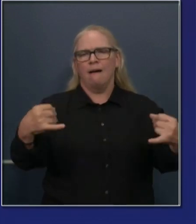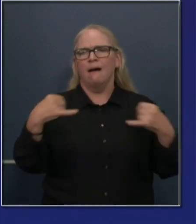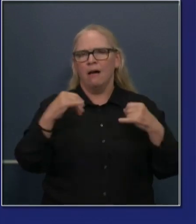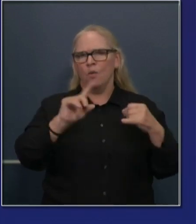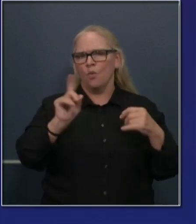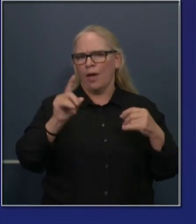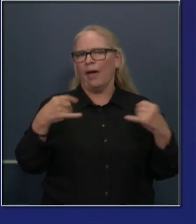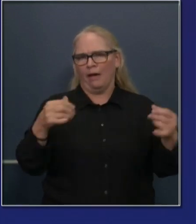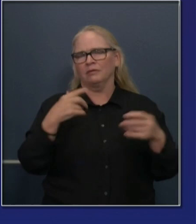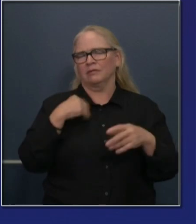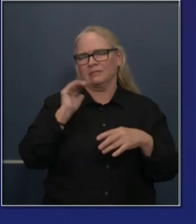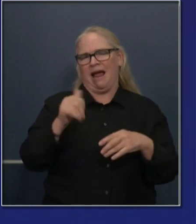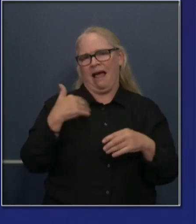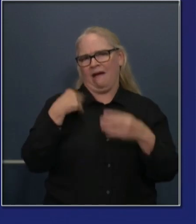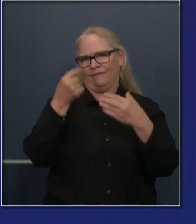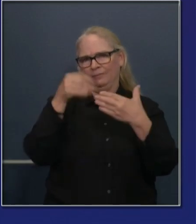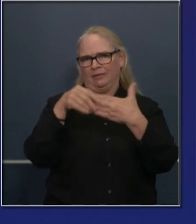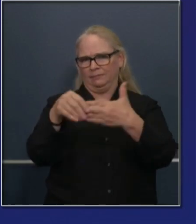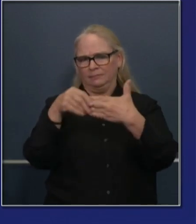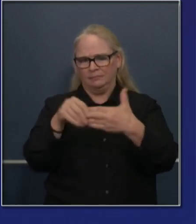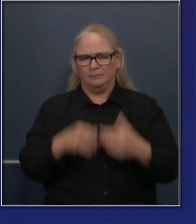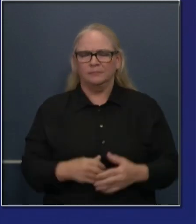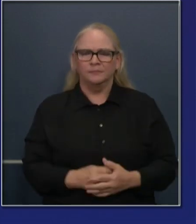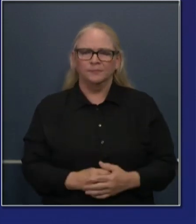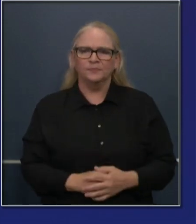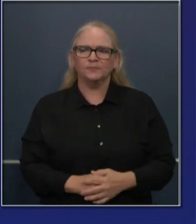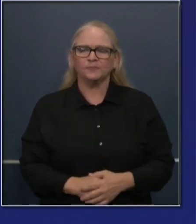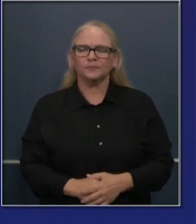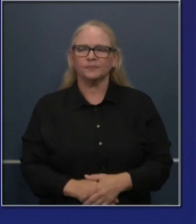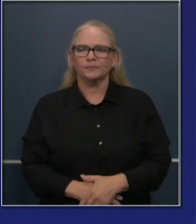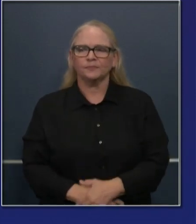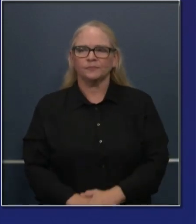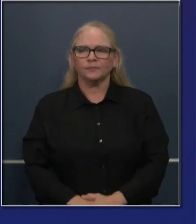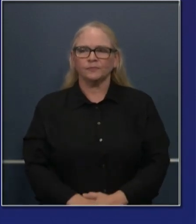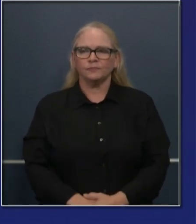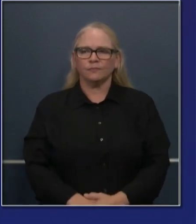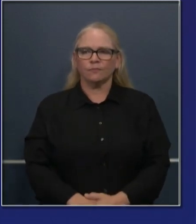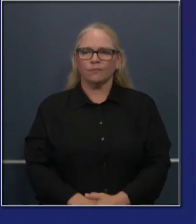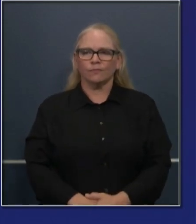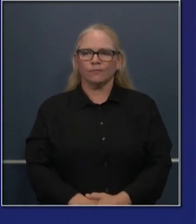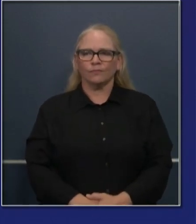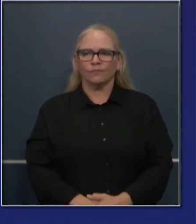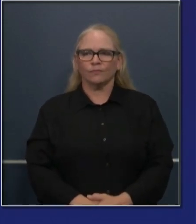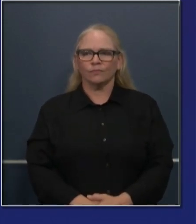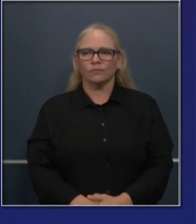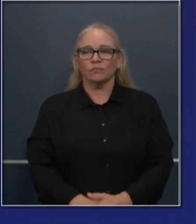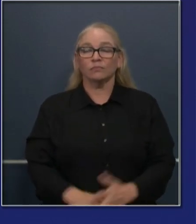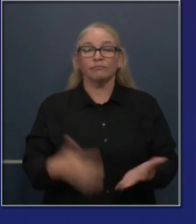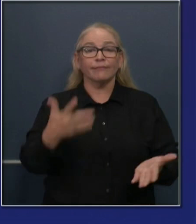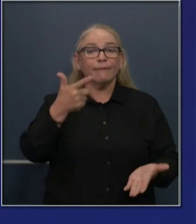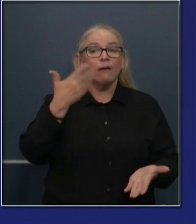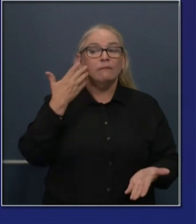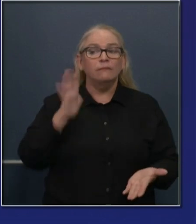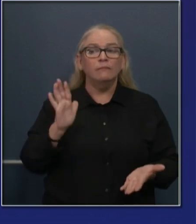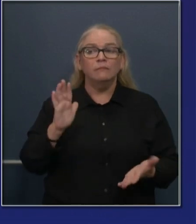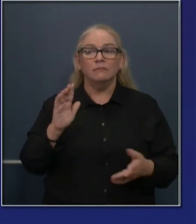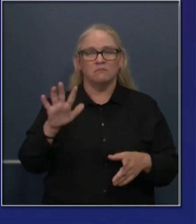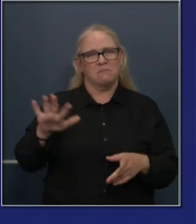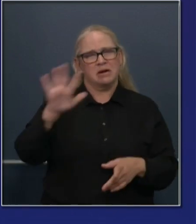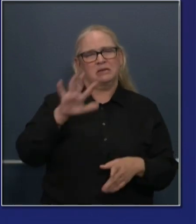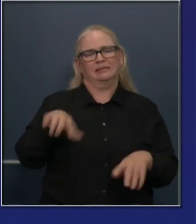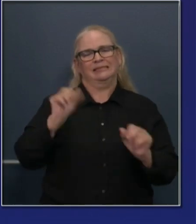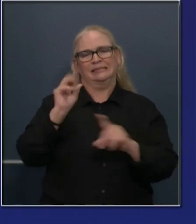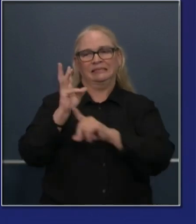may not be for others, but you may not be as familiar with it either, and that is it could take 6+ months to move